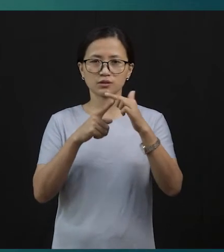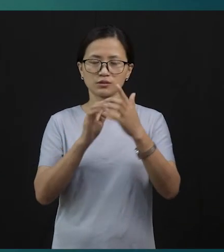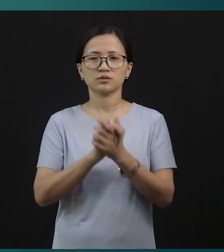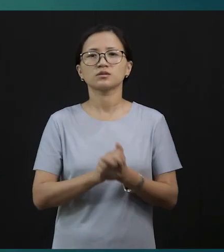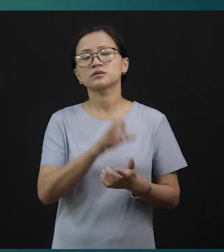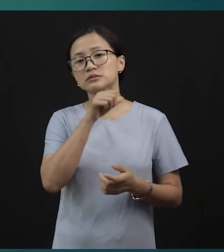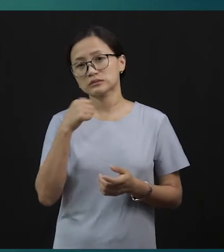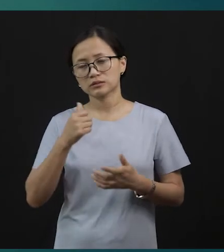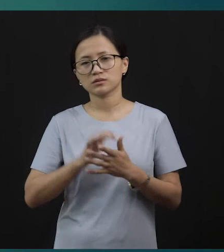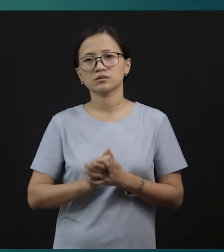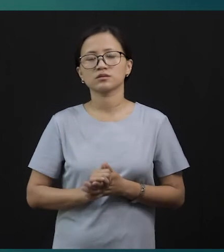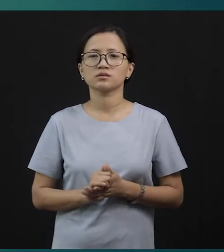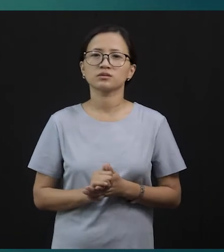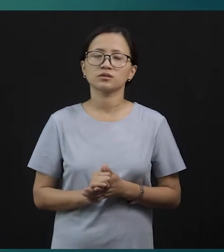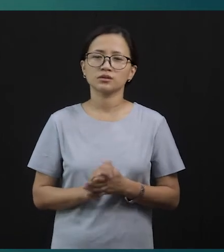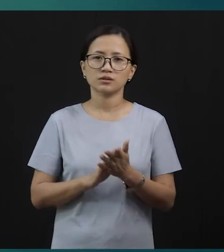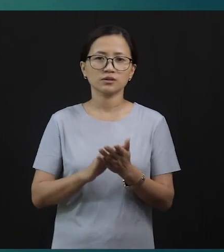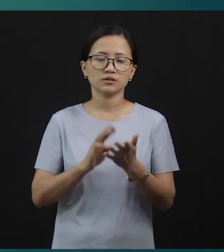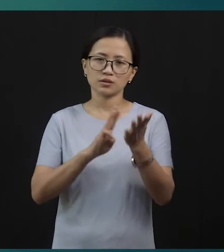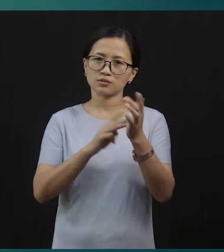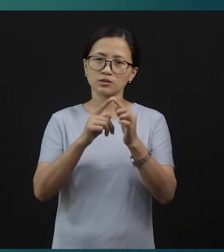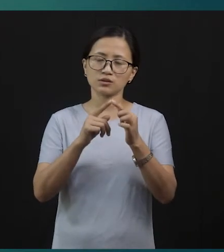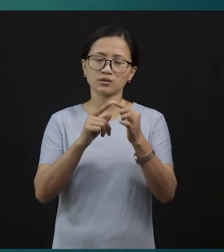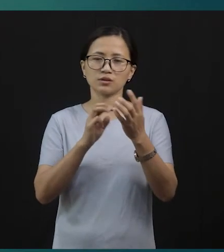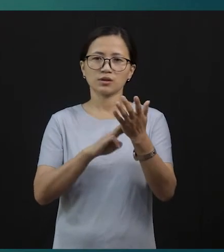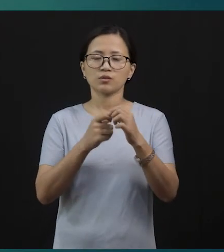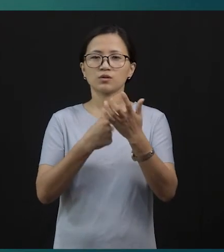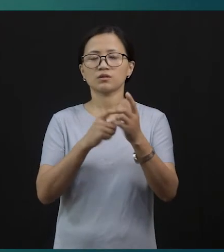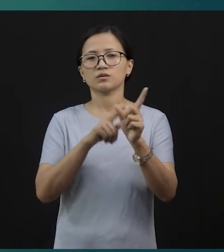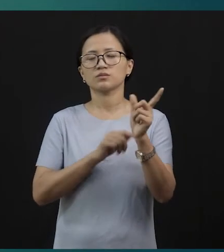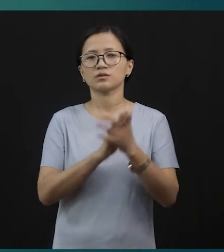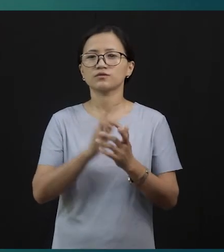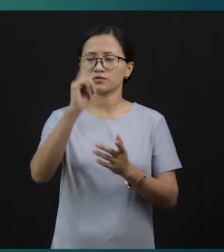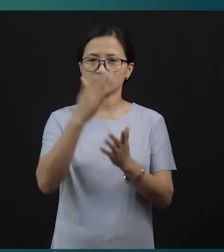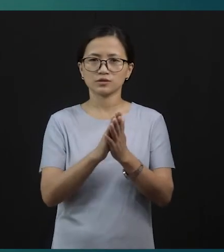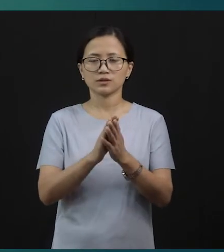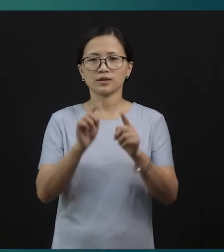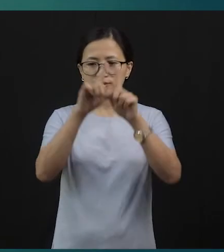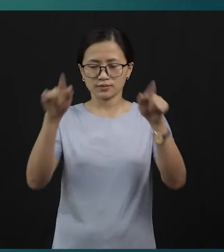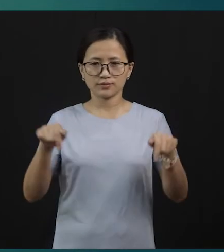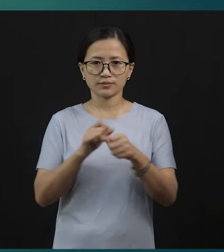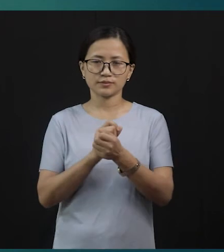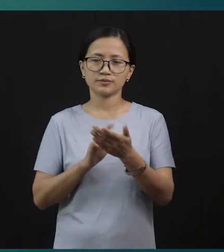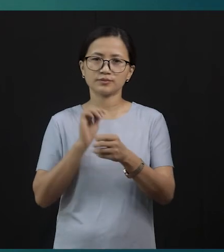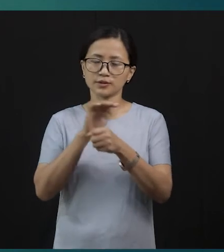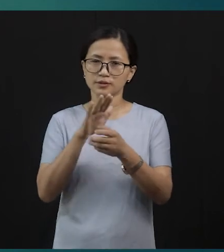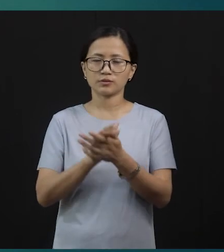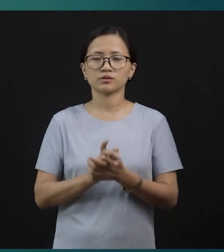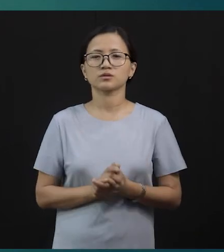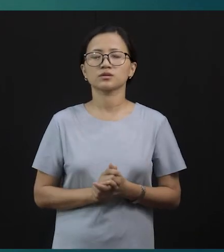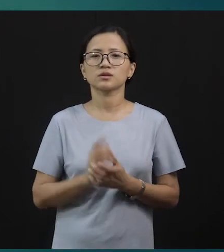Portuguese. He died. So in his memory and also in memory of the first letterbox, which was used by the